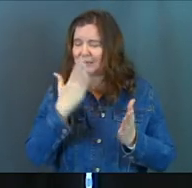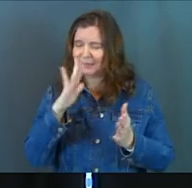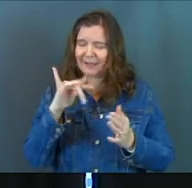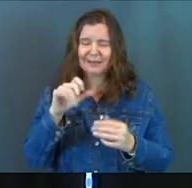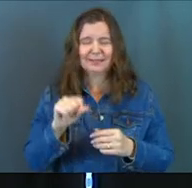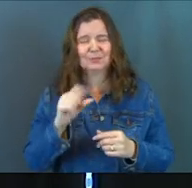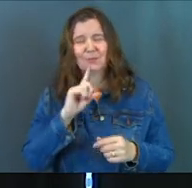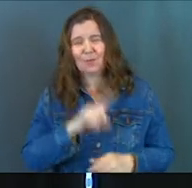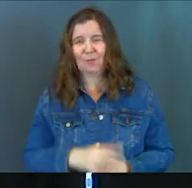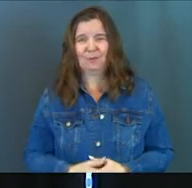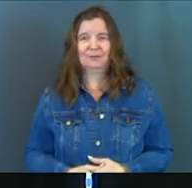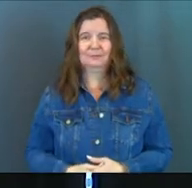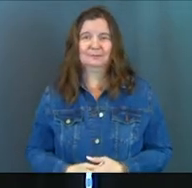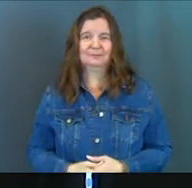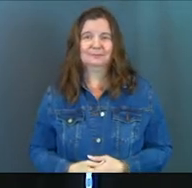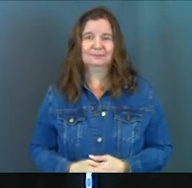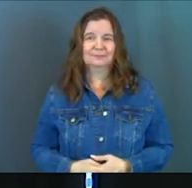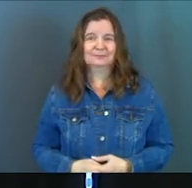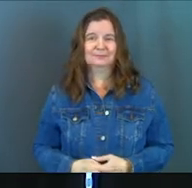yes you are.